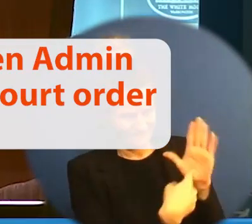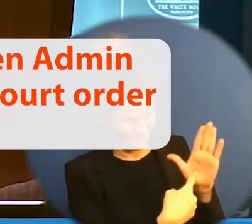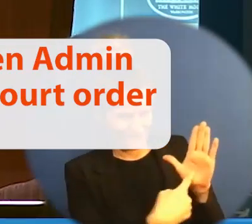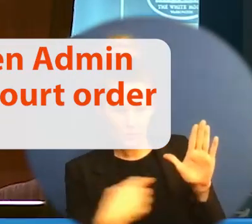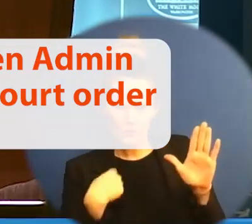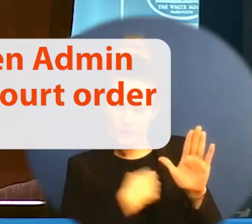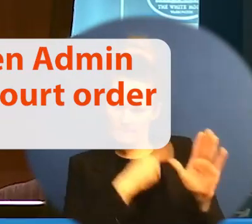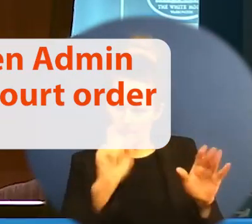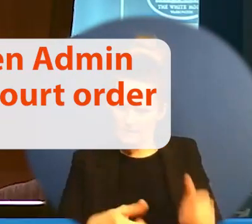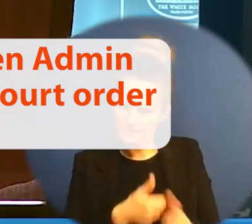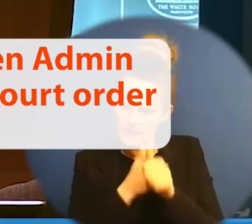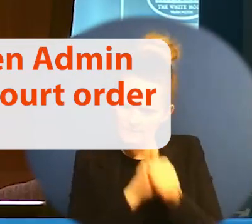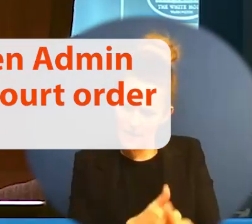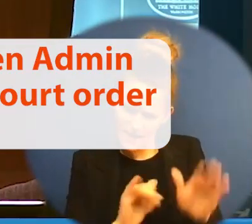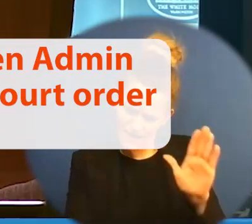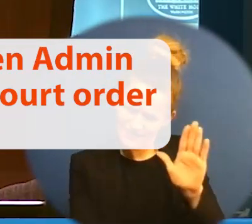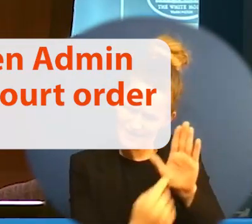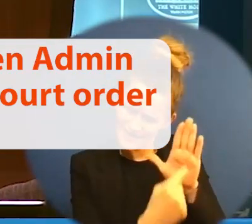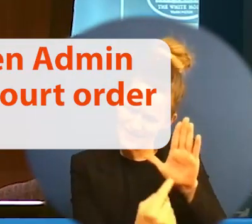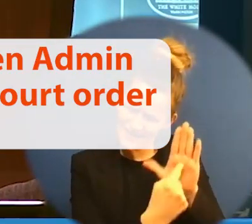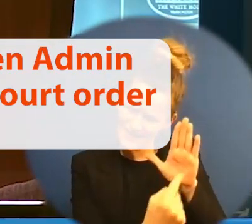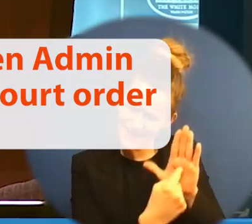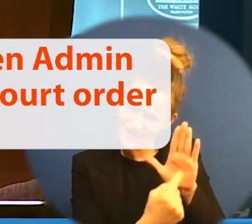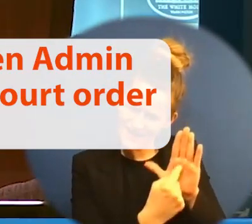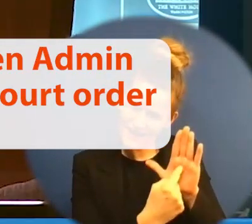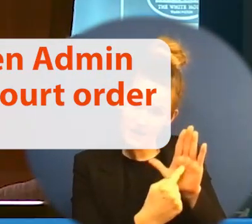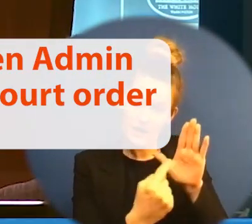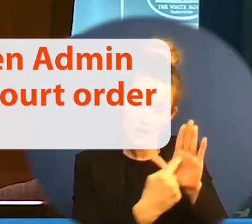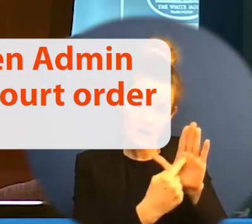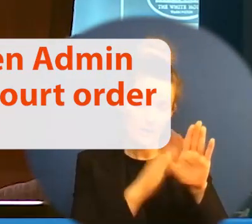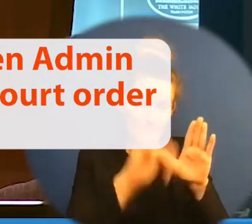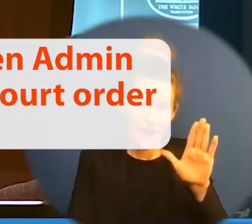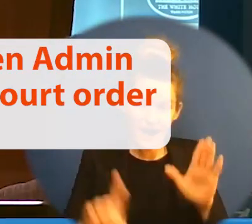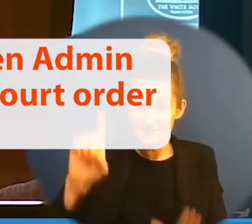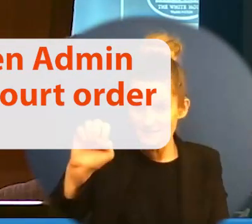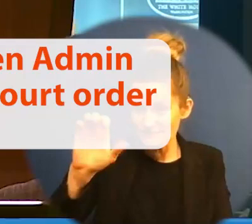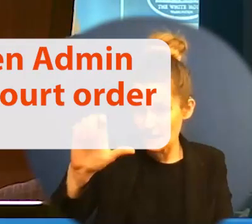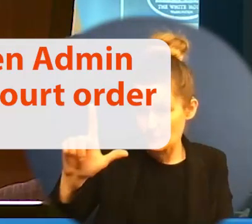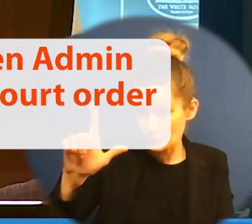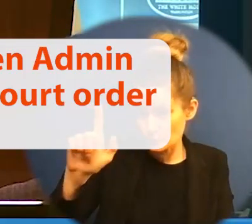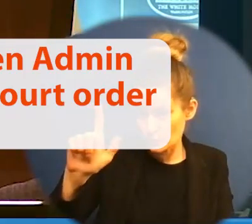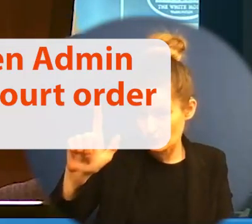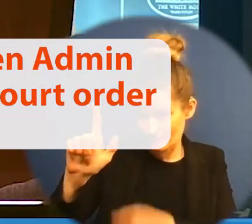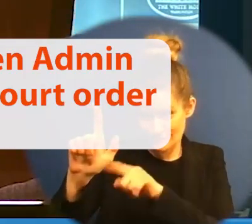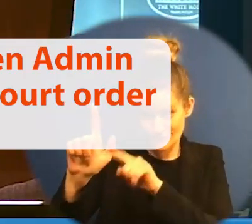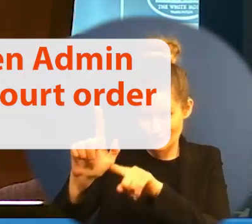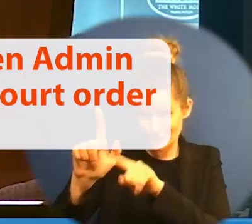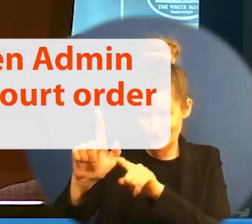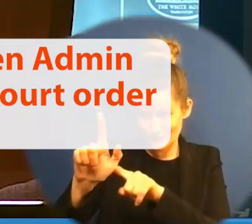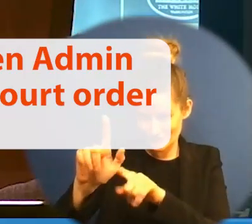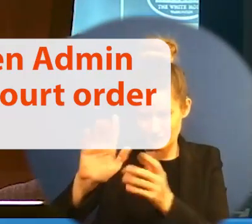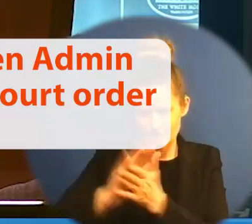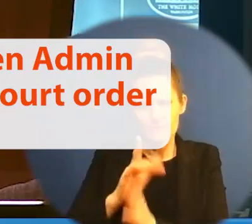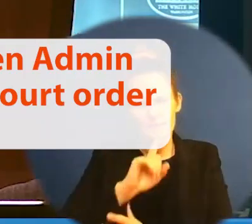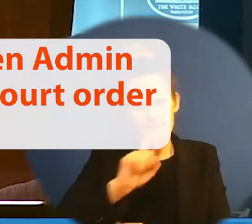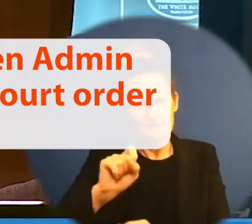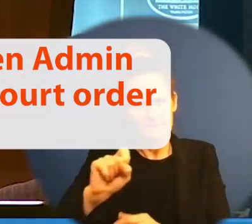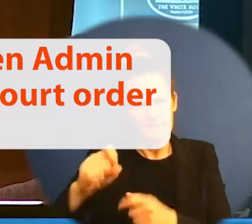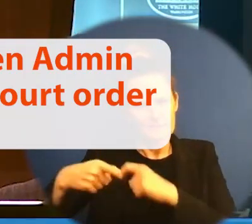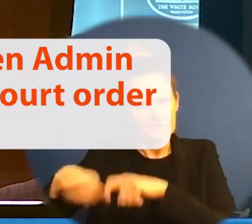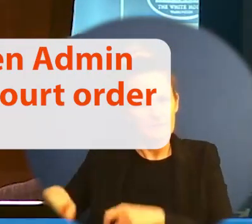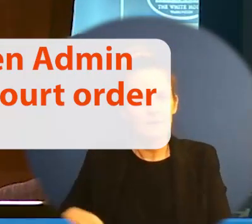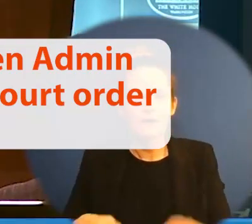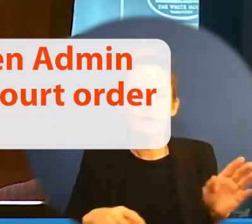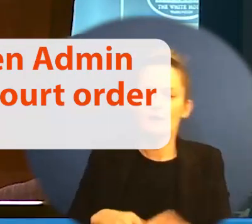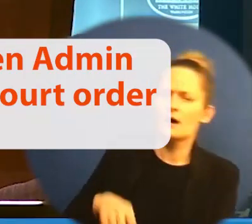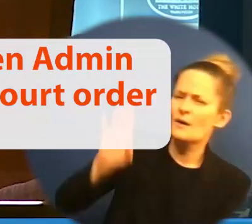been provided to us, and so now we have to comply, and that is we have to comply by December 21st. It is a law that